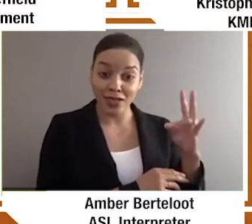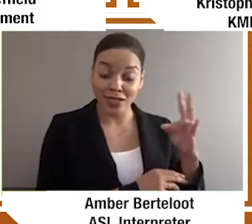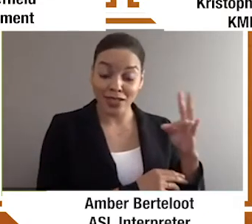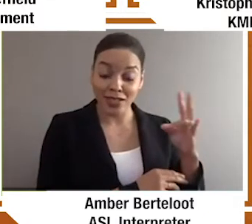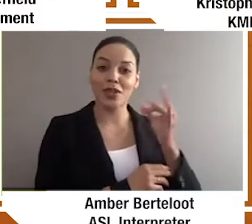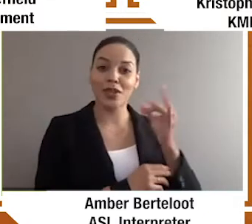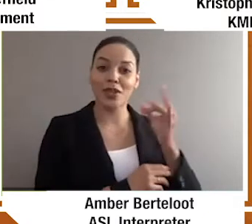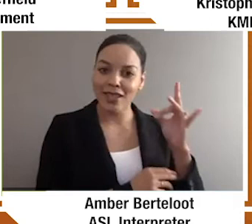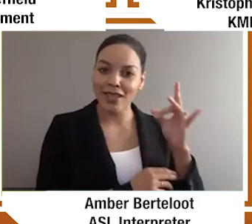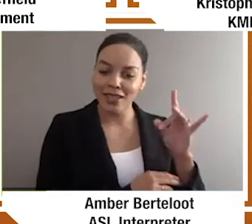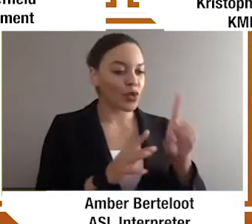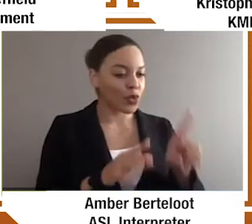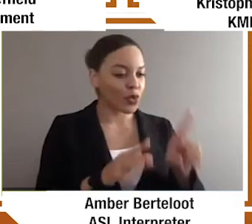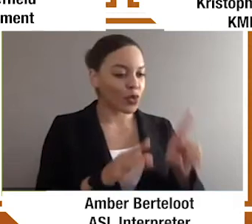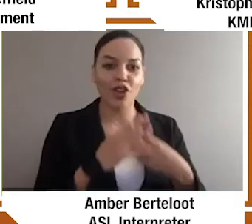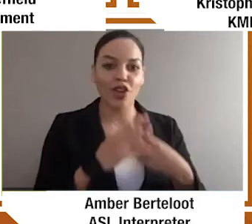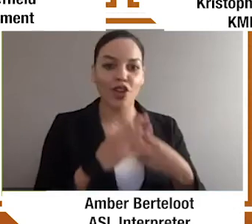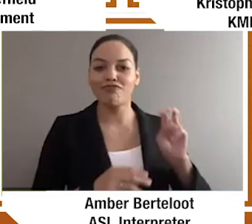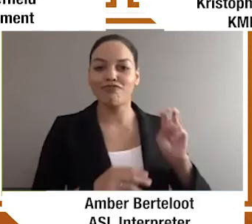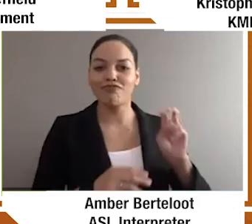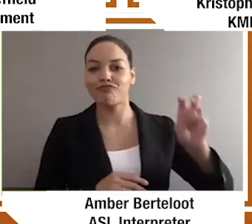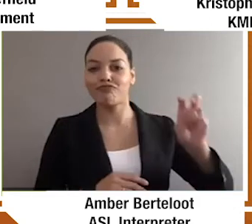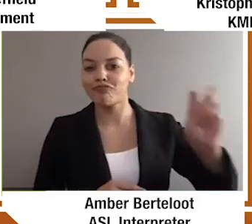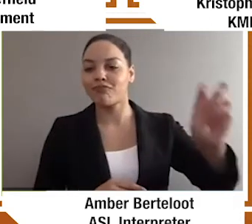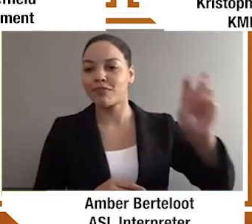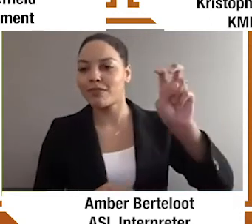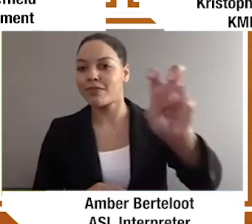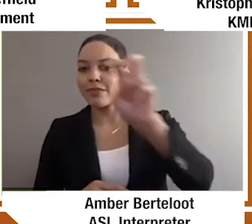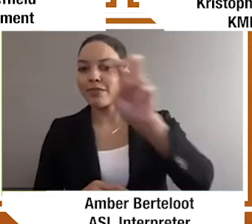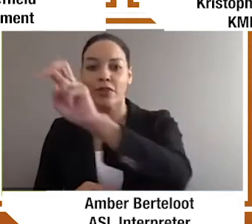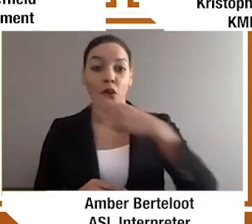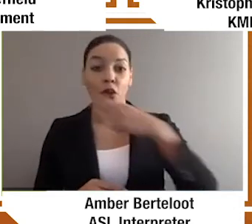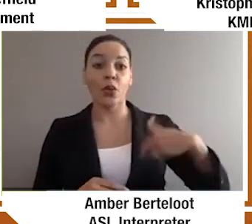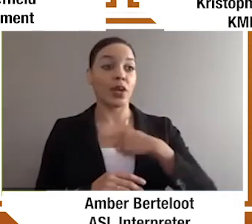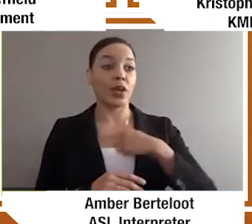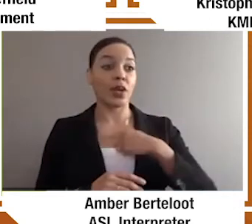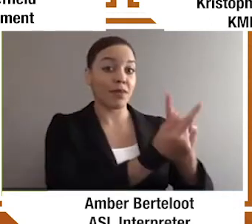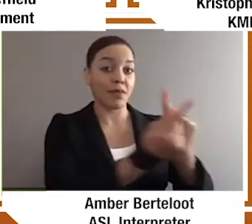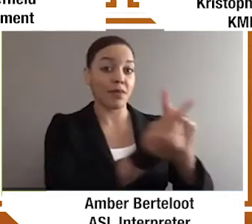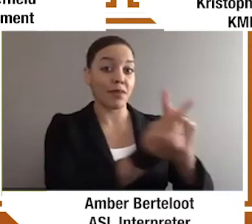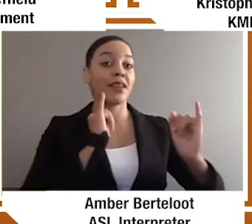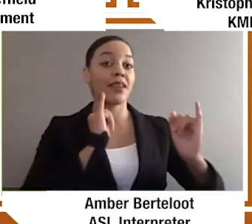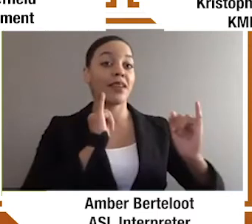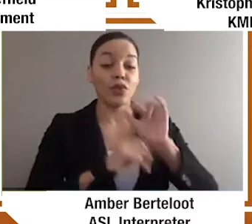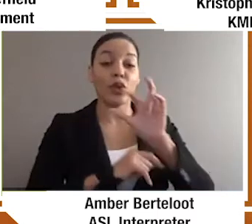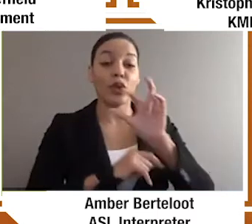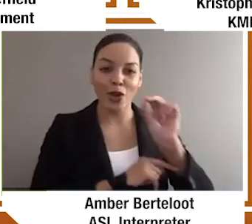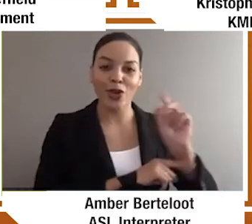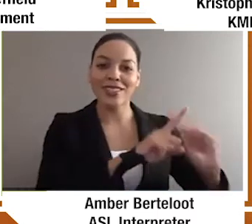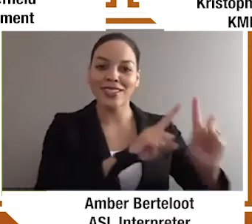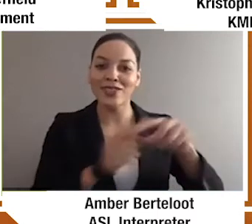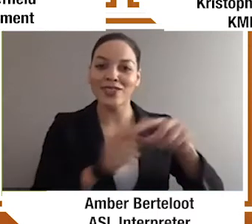went and interviewed 30 Black dance companies that were selected to be part of the